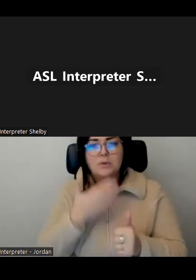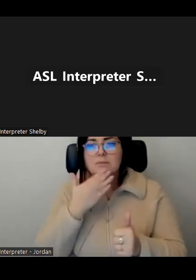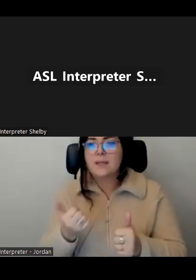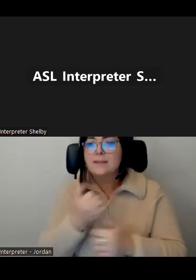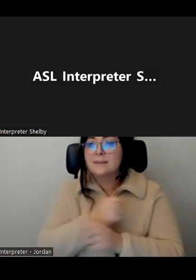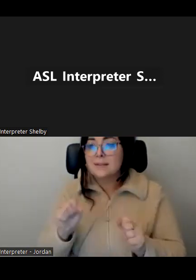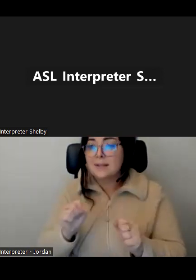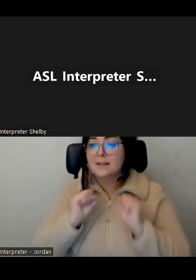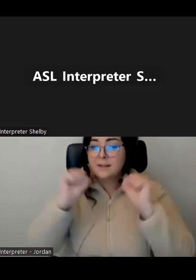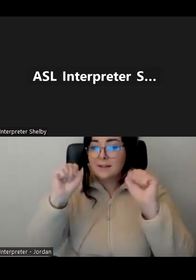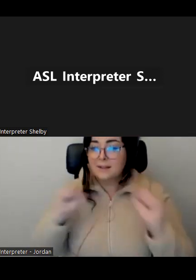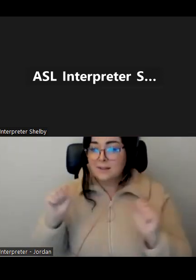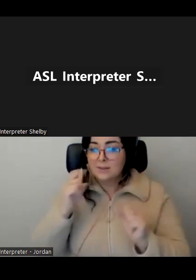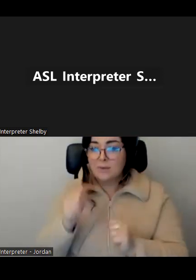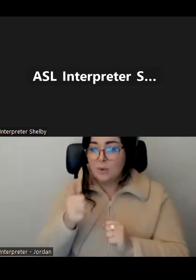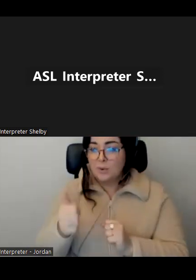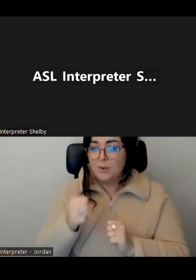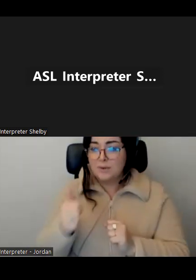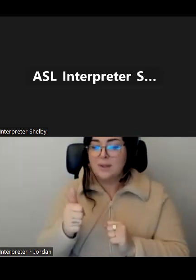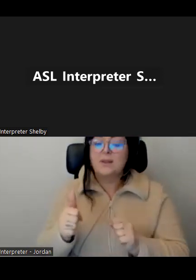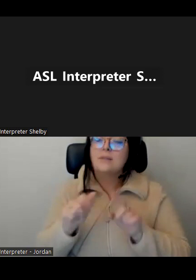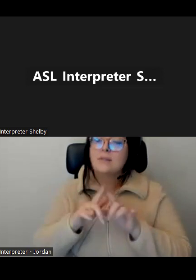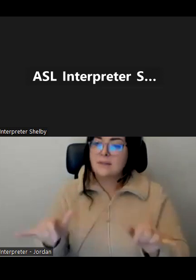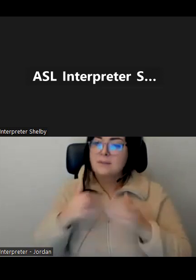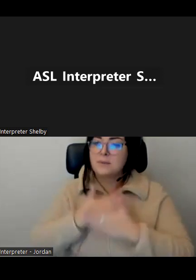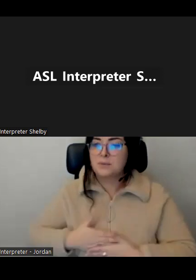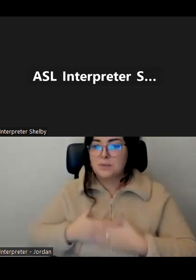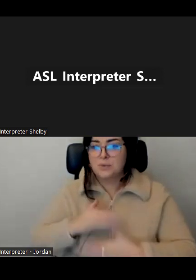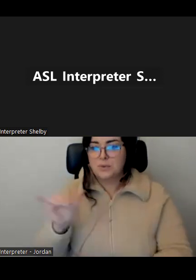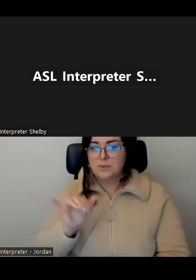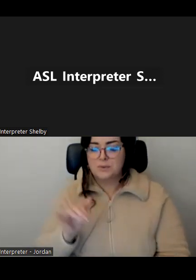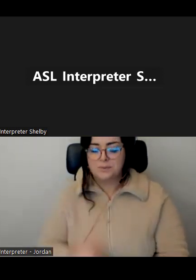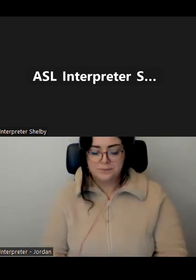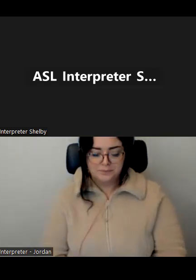you to do, and also what you enjoy.